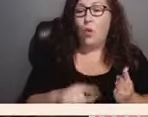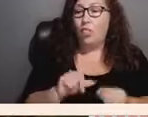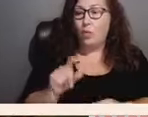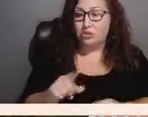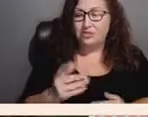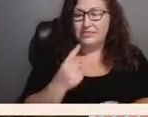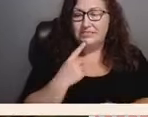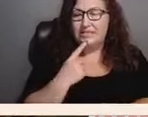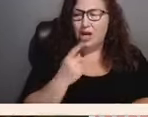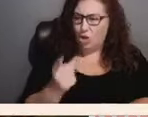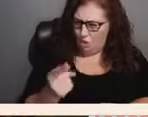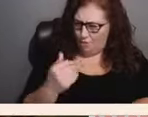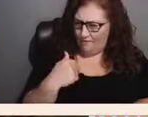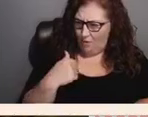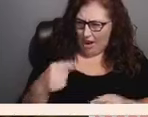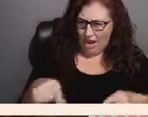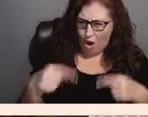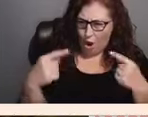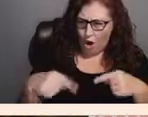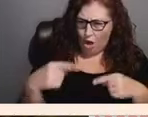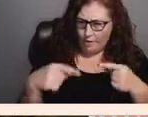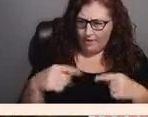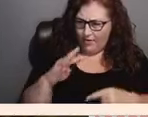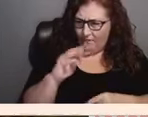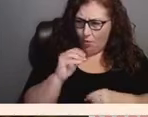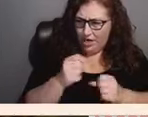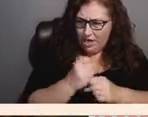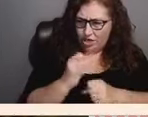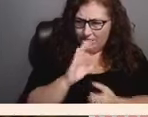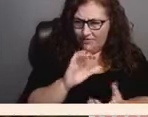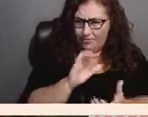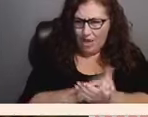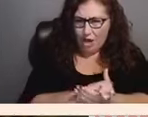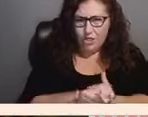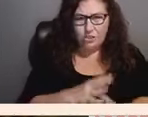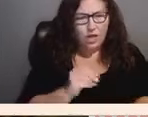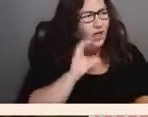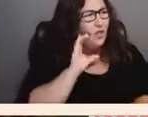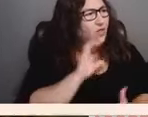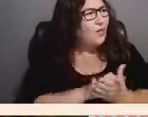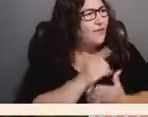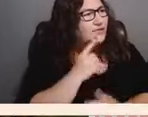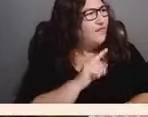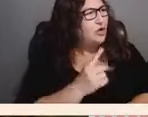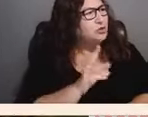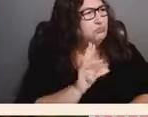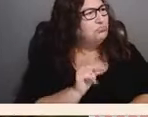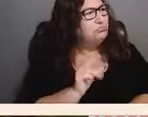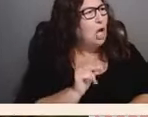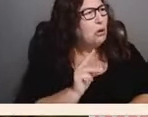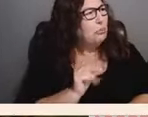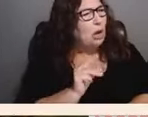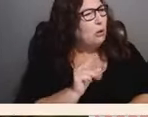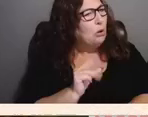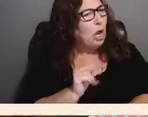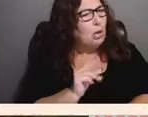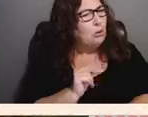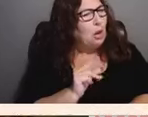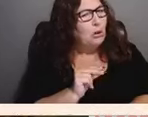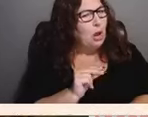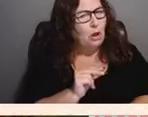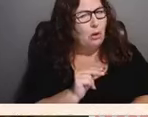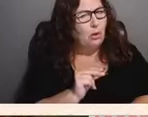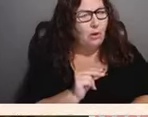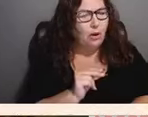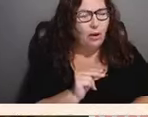your 40 years of marriage? And the wife said first, no, no, no, no. And then the